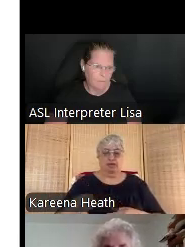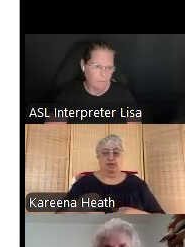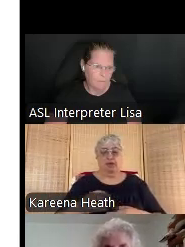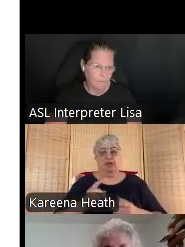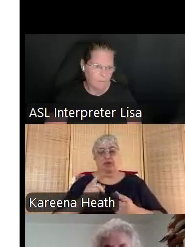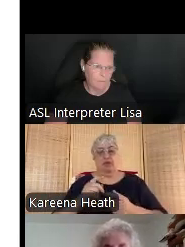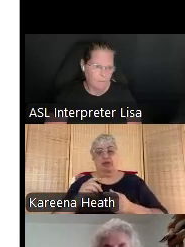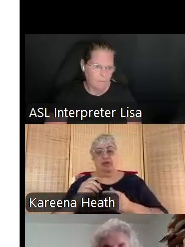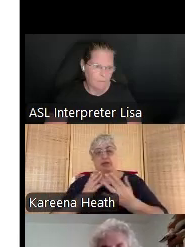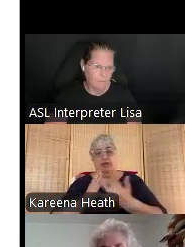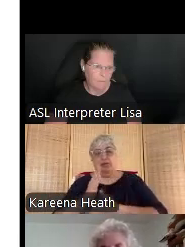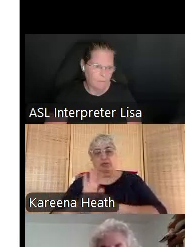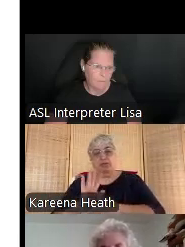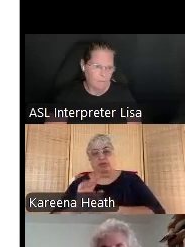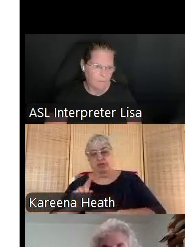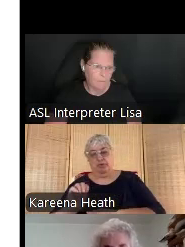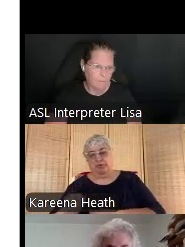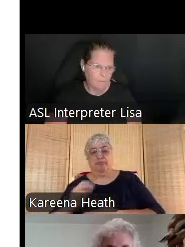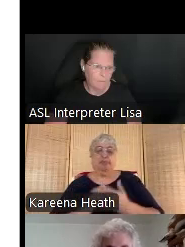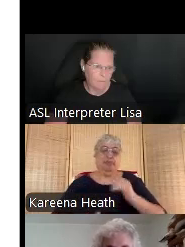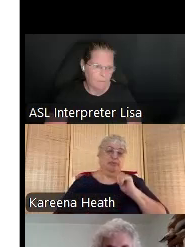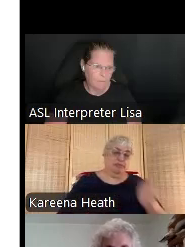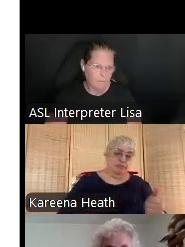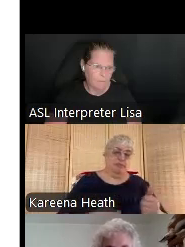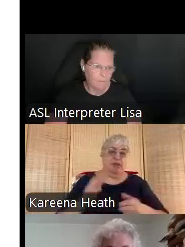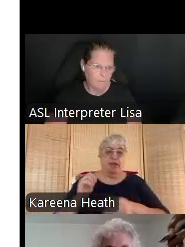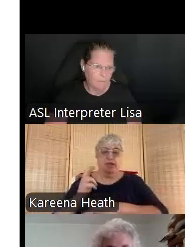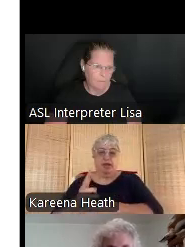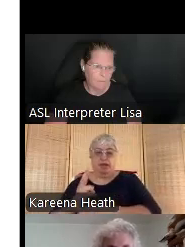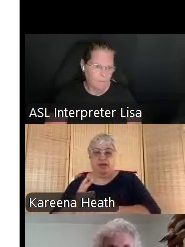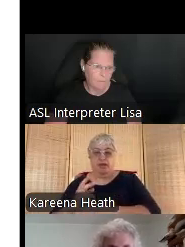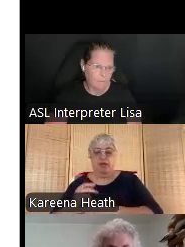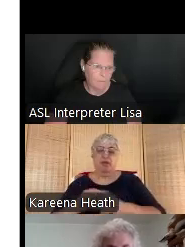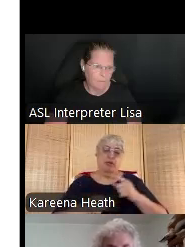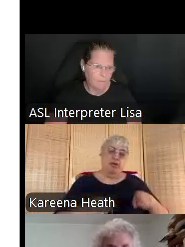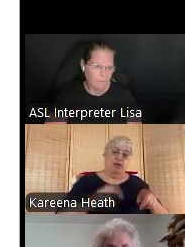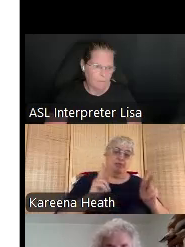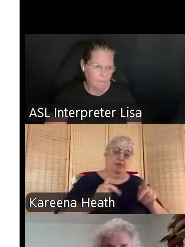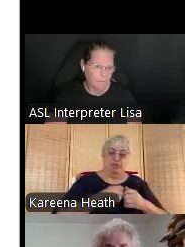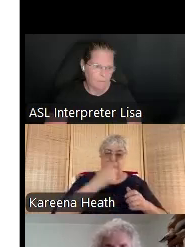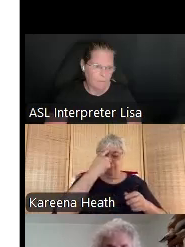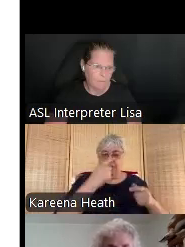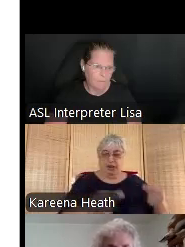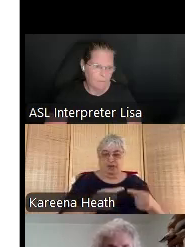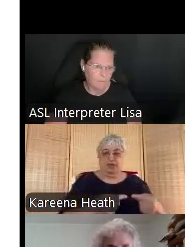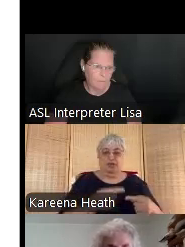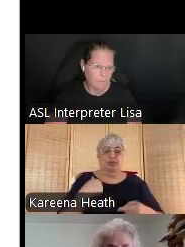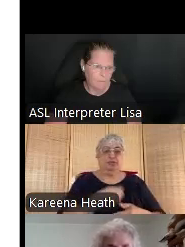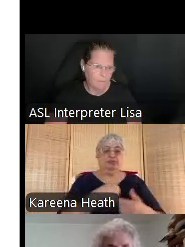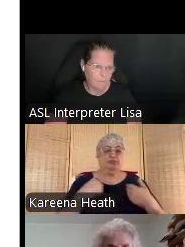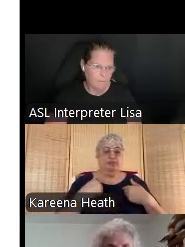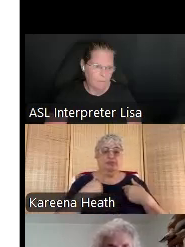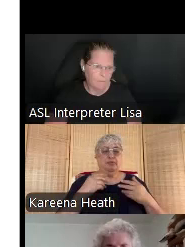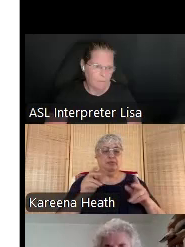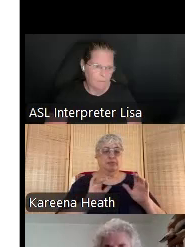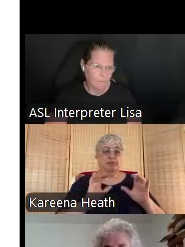are in person. Some are for caregivers, some are for people you know, with brain injury. We also do have some groups, like